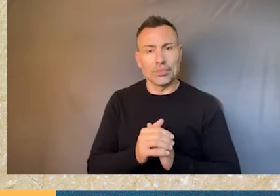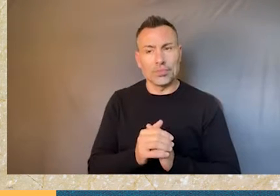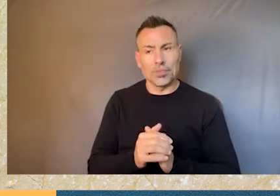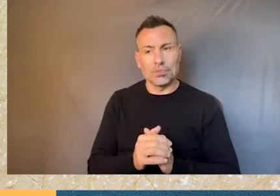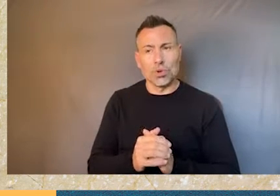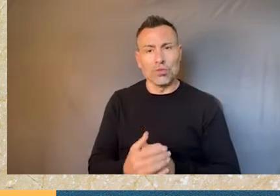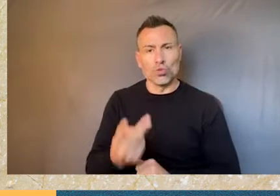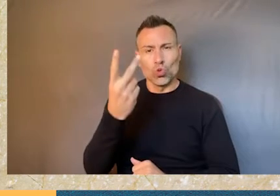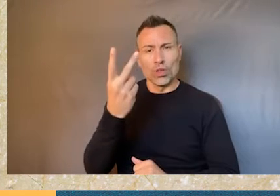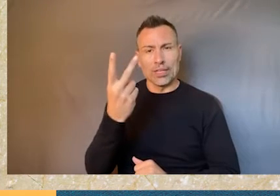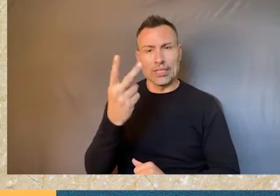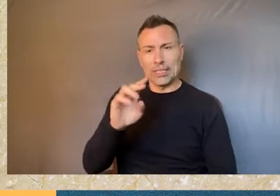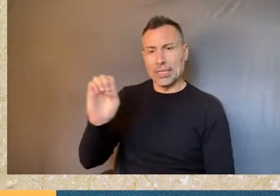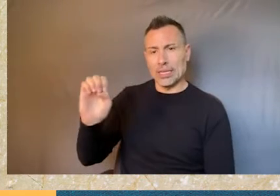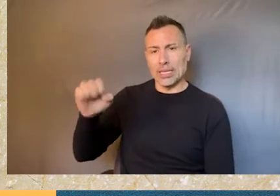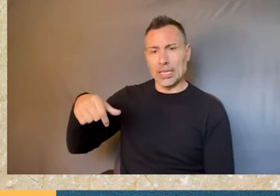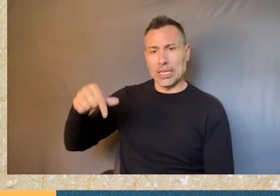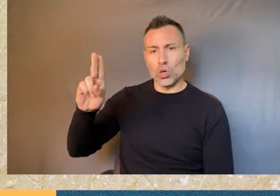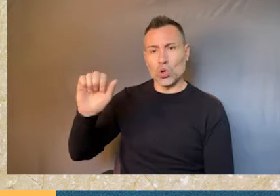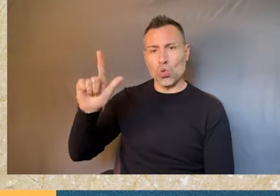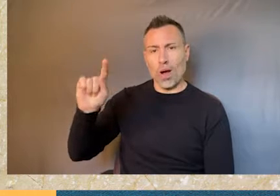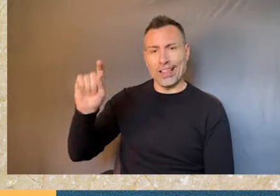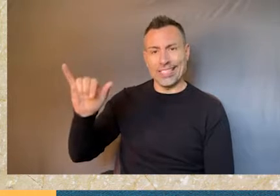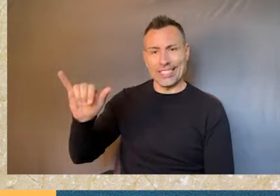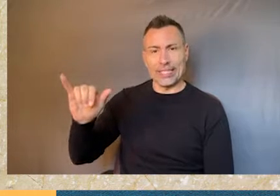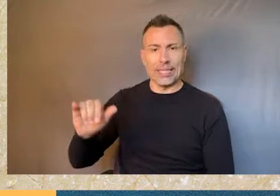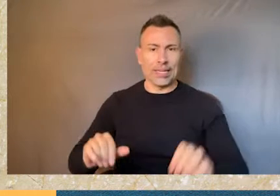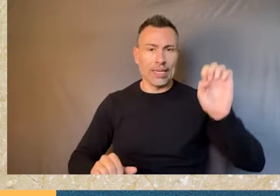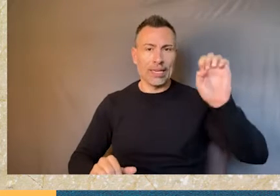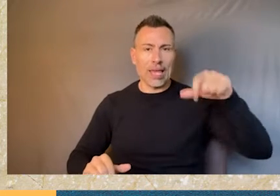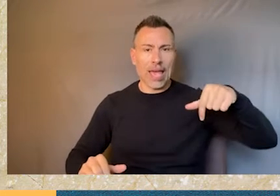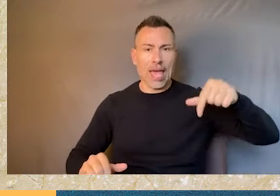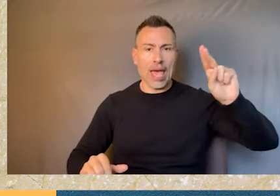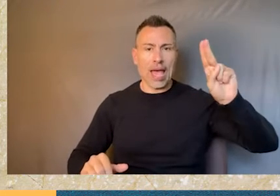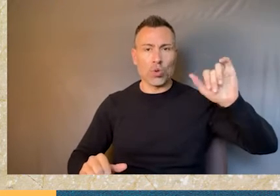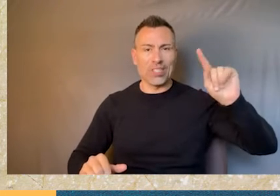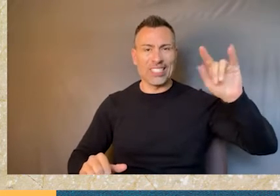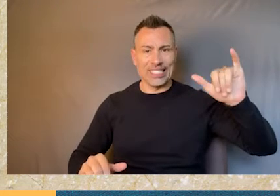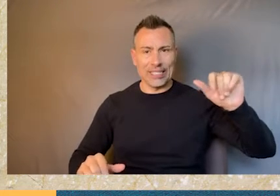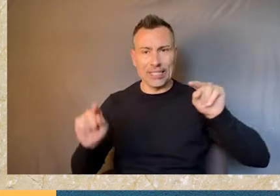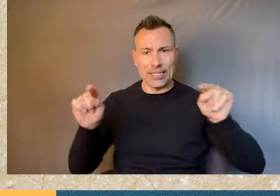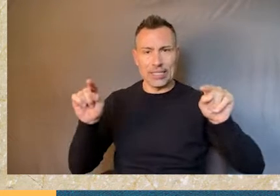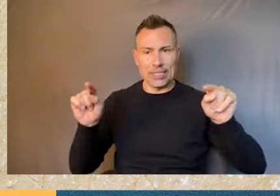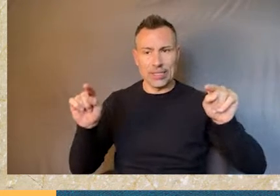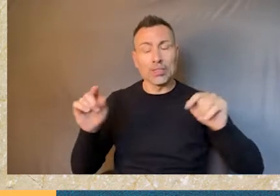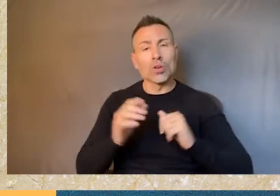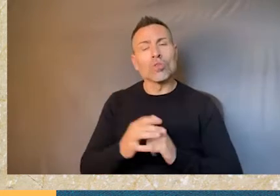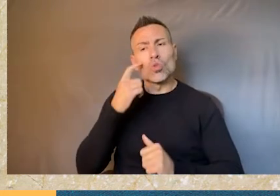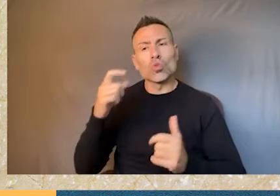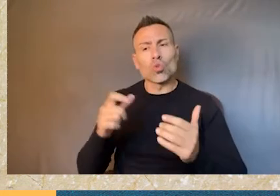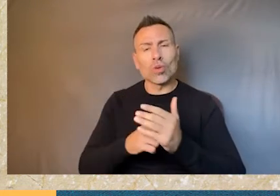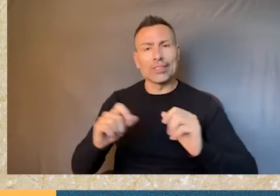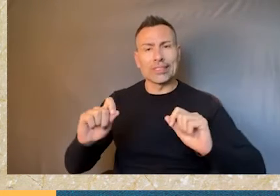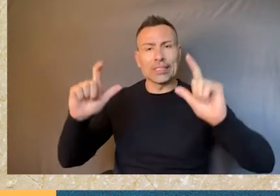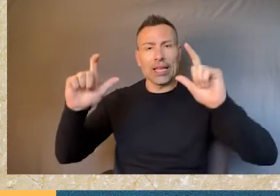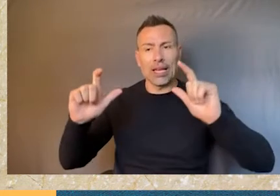between equality and equity. So if you look at the first slide and the first picture to your left, you're going to see a